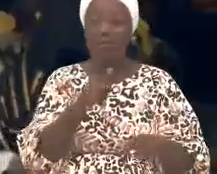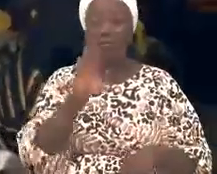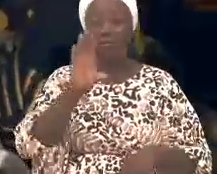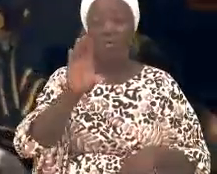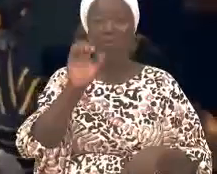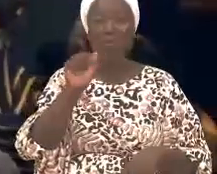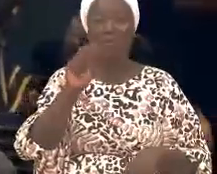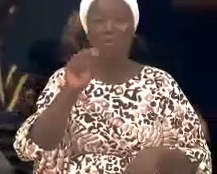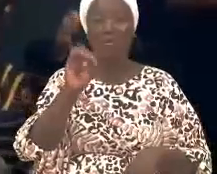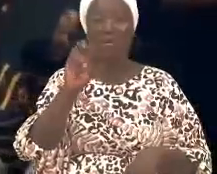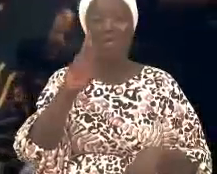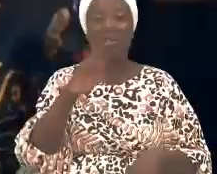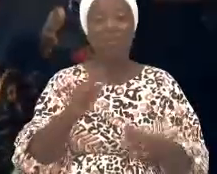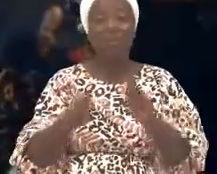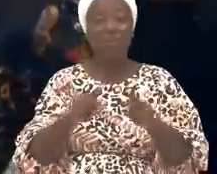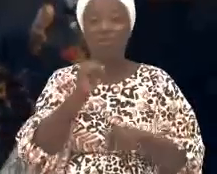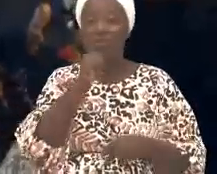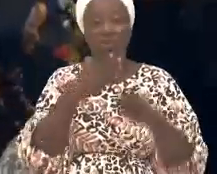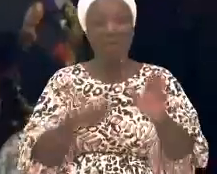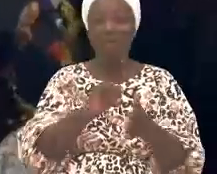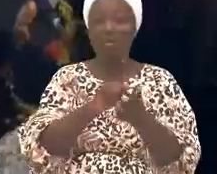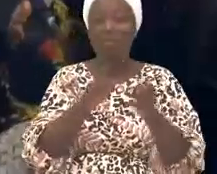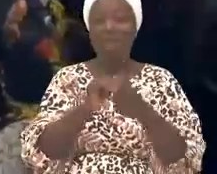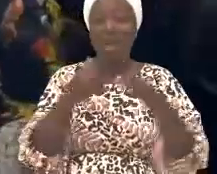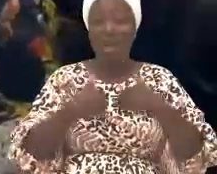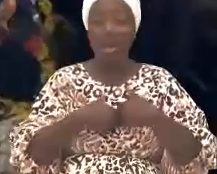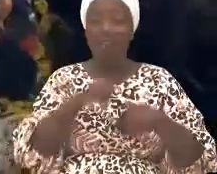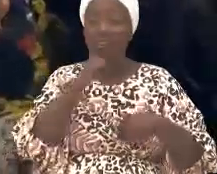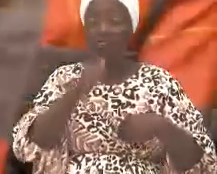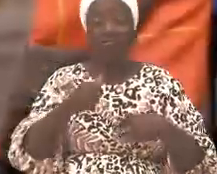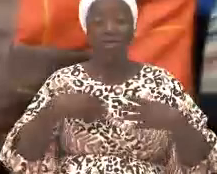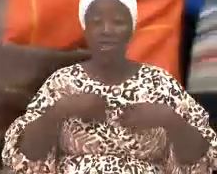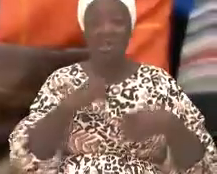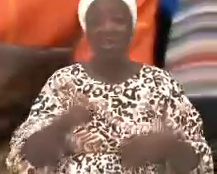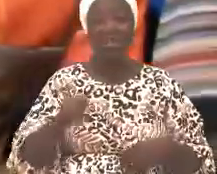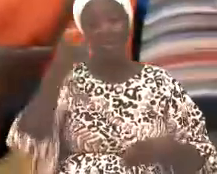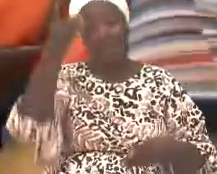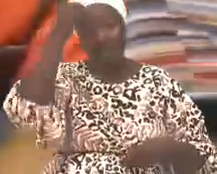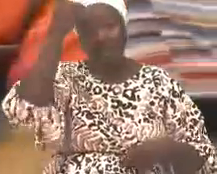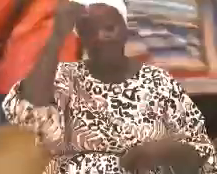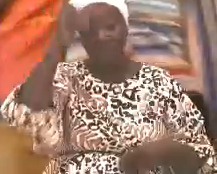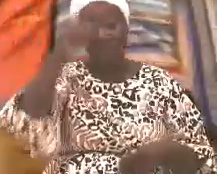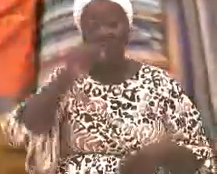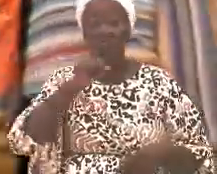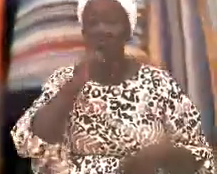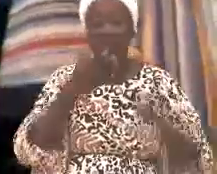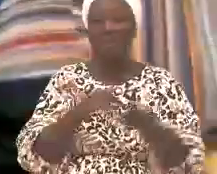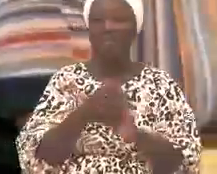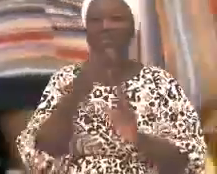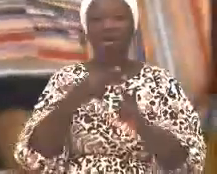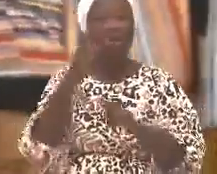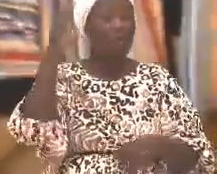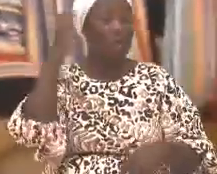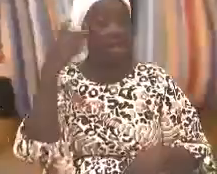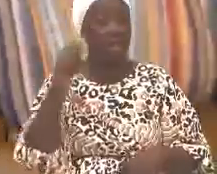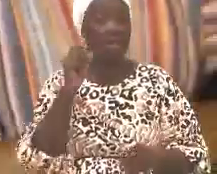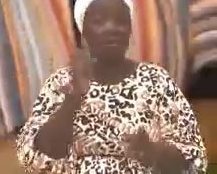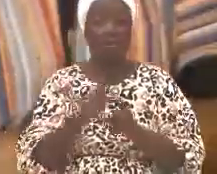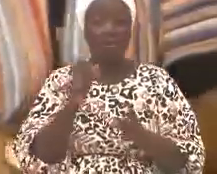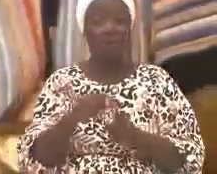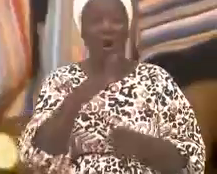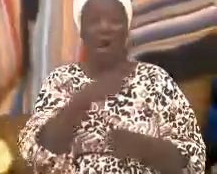call incurable disease, you will not die. You hear the word, and